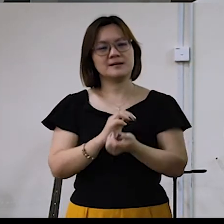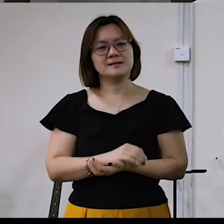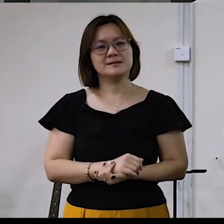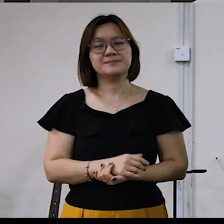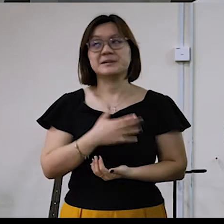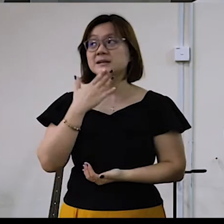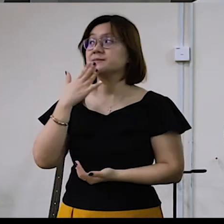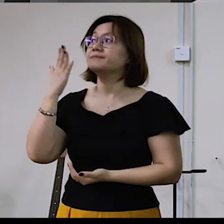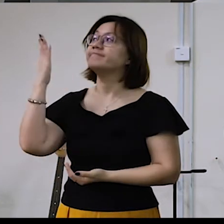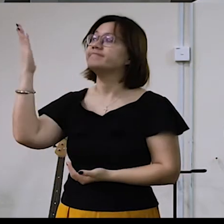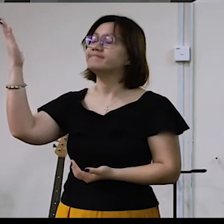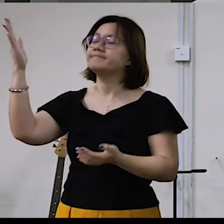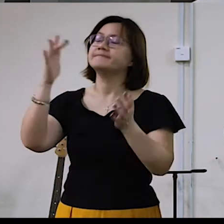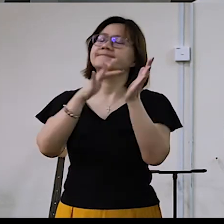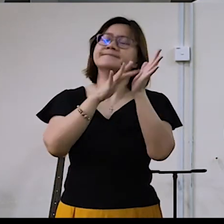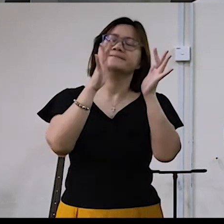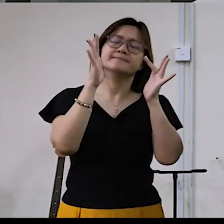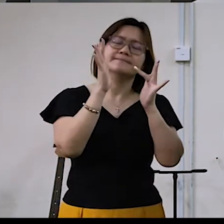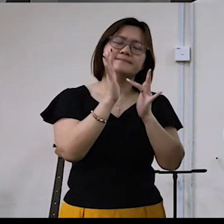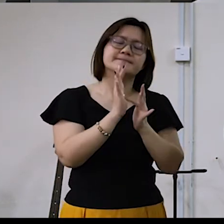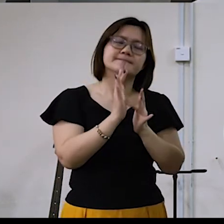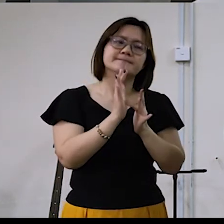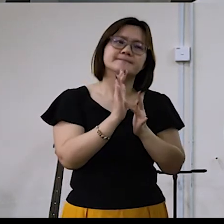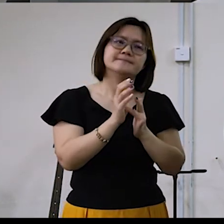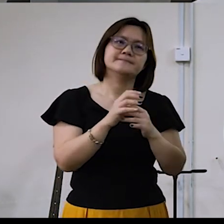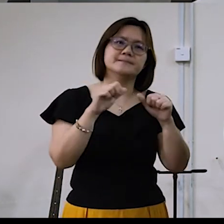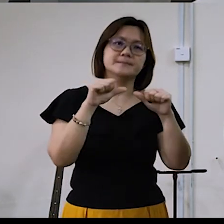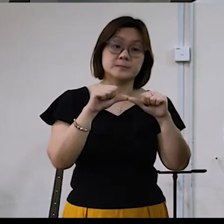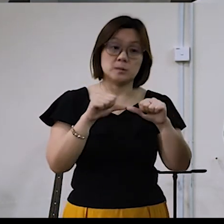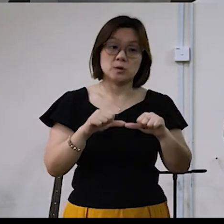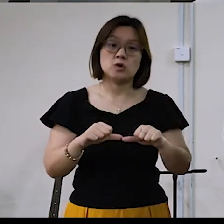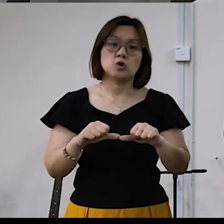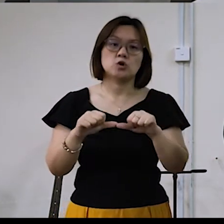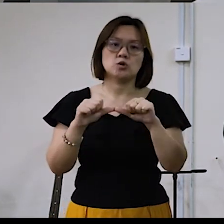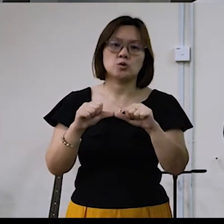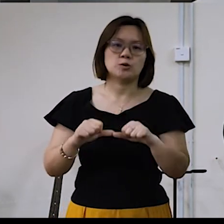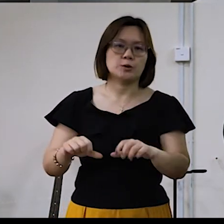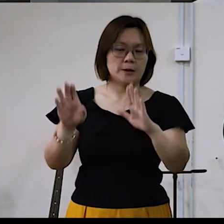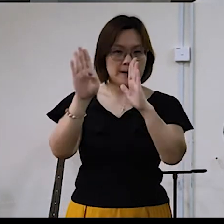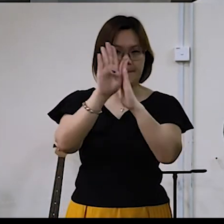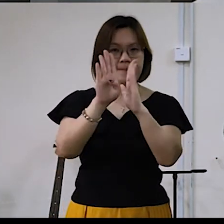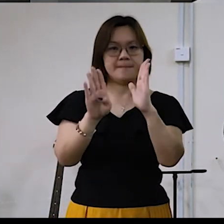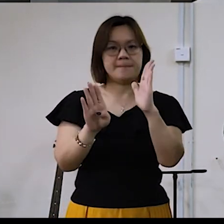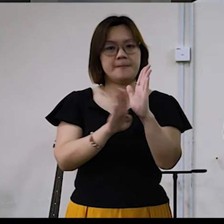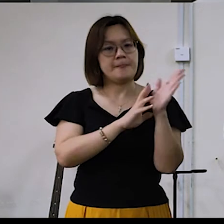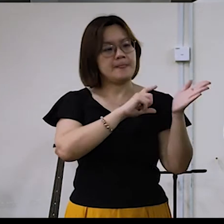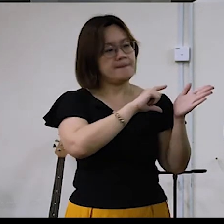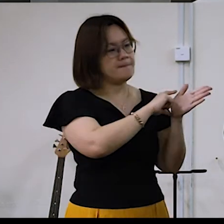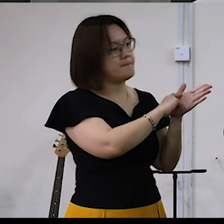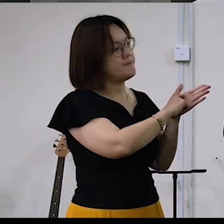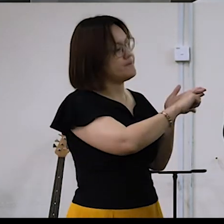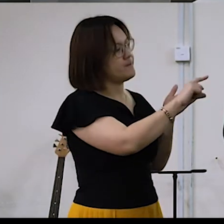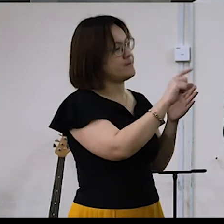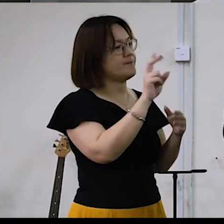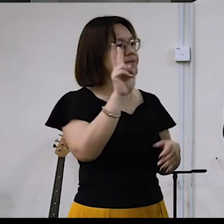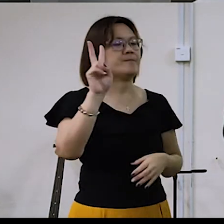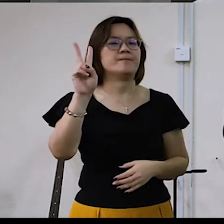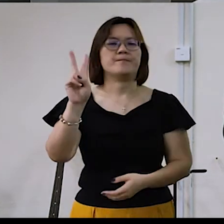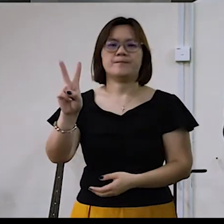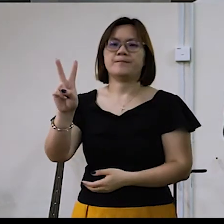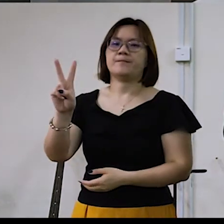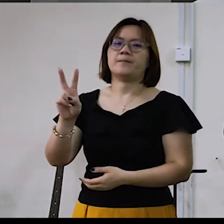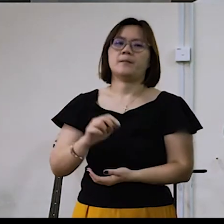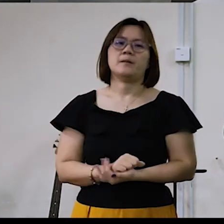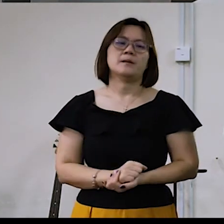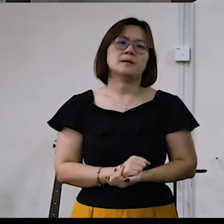Thank you, Jesus. So we continue reading. Verse 2. Until the day in which he was taken up, Jesus was taken